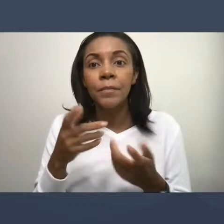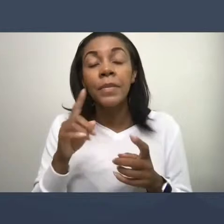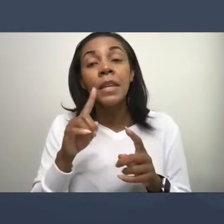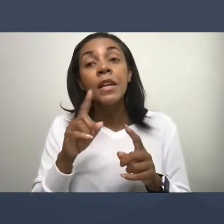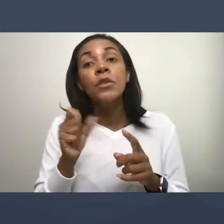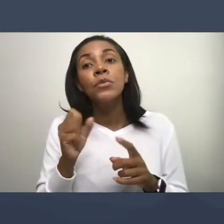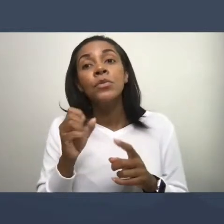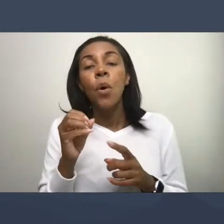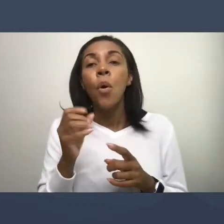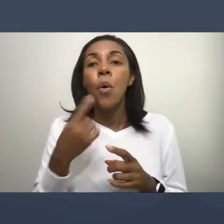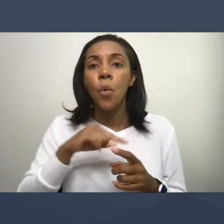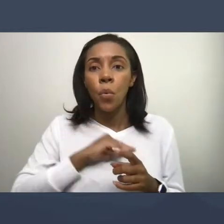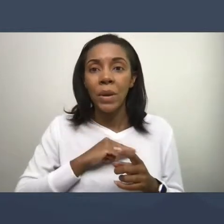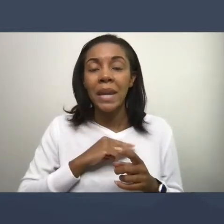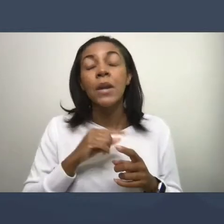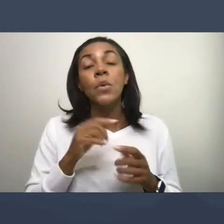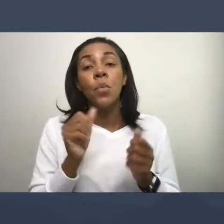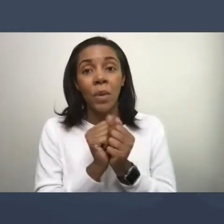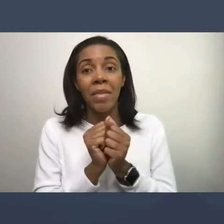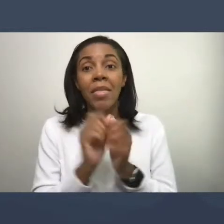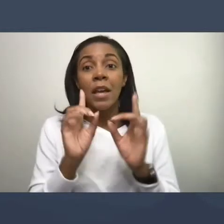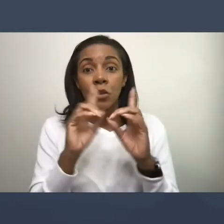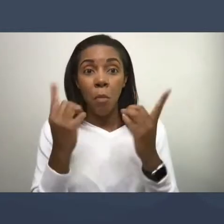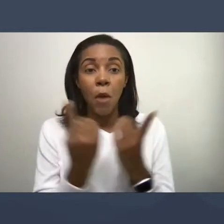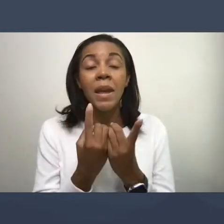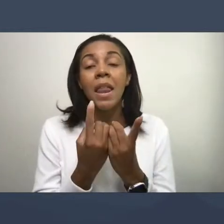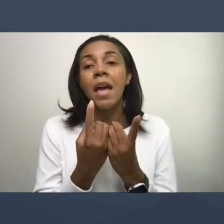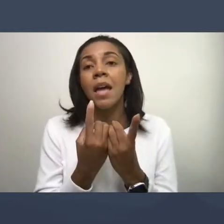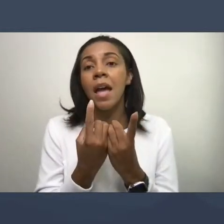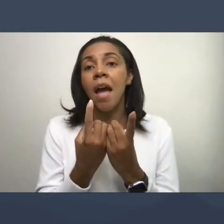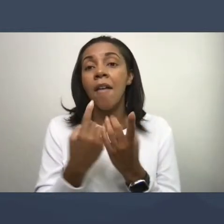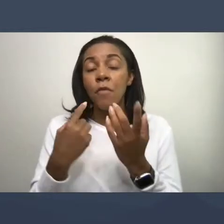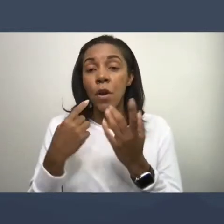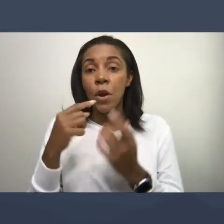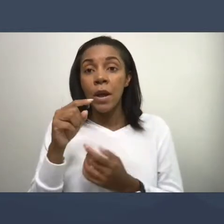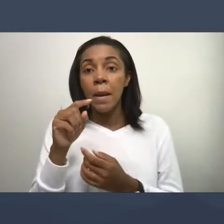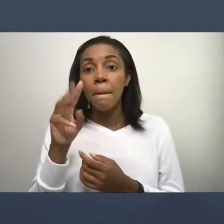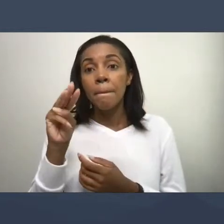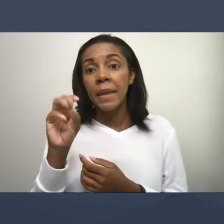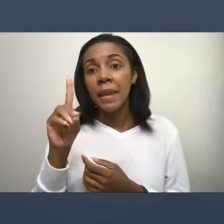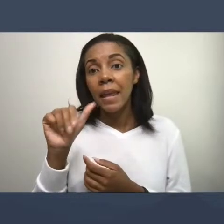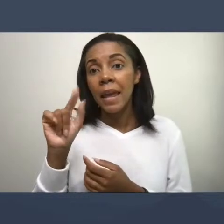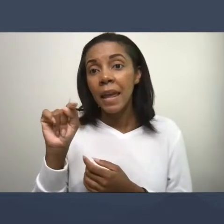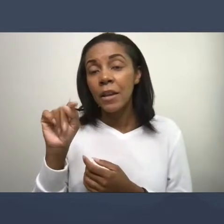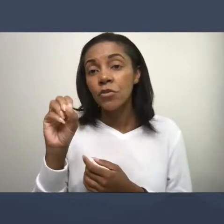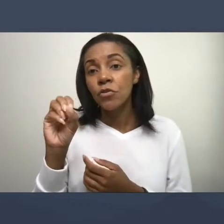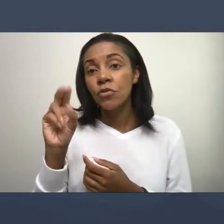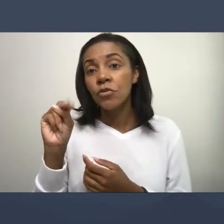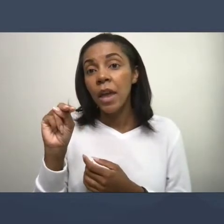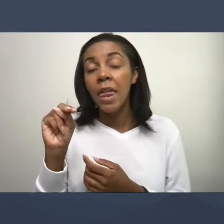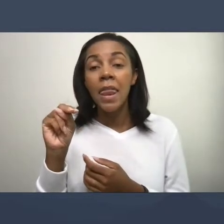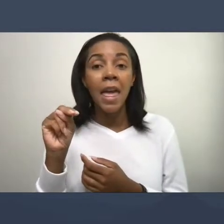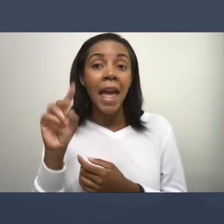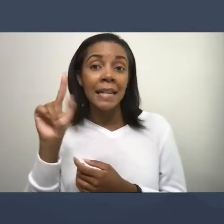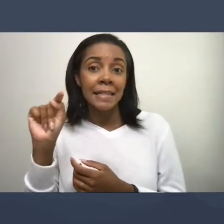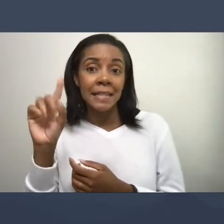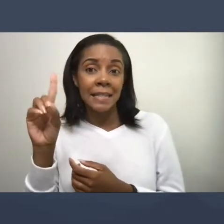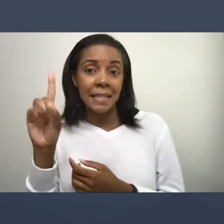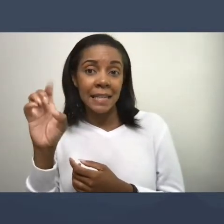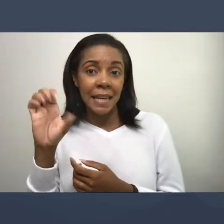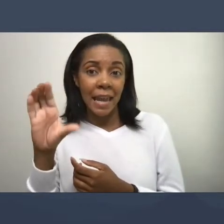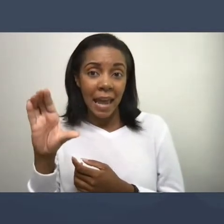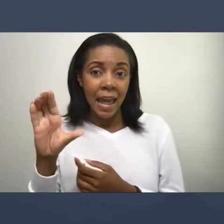into with the Department of Remediation, with TDEC, Tennessee Department of Environment and Conservation, we entered into a